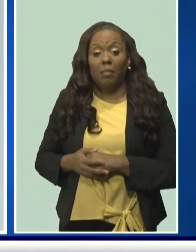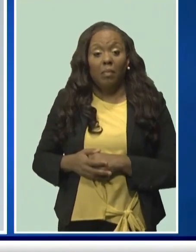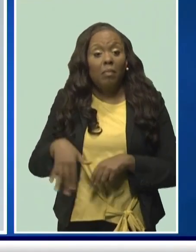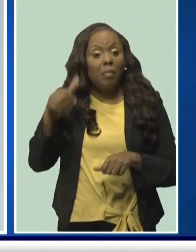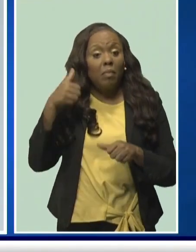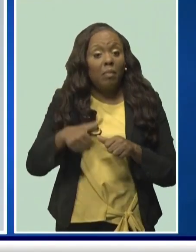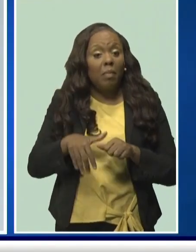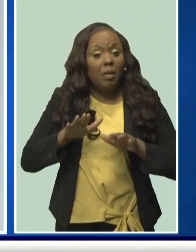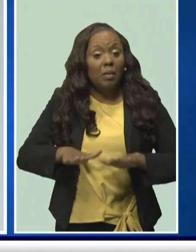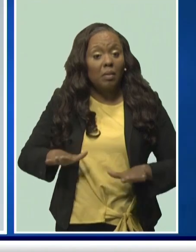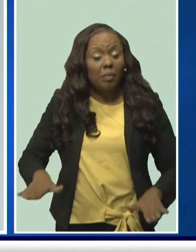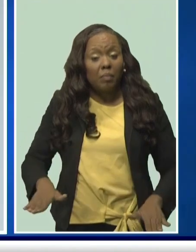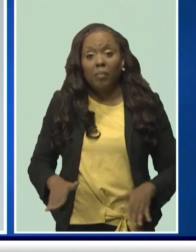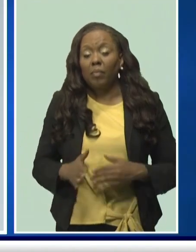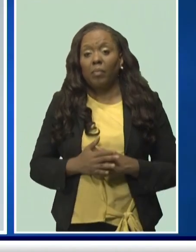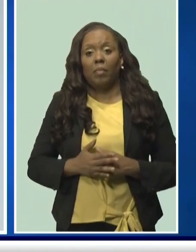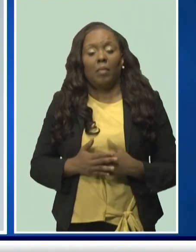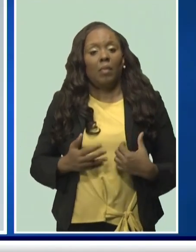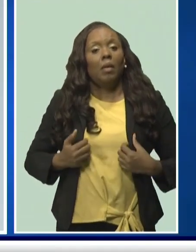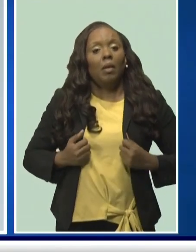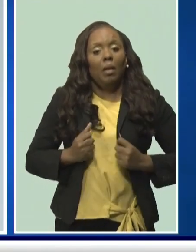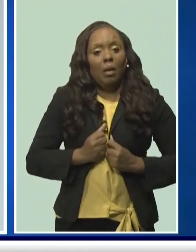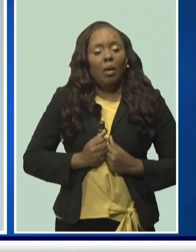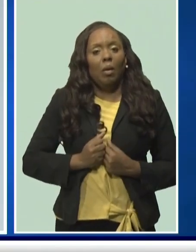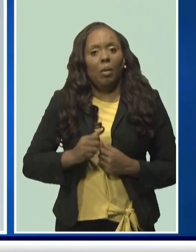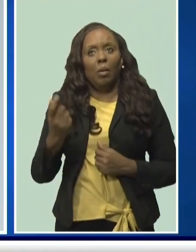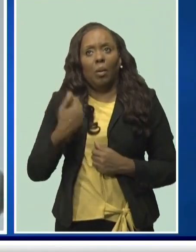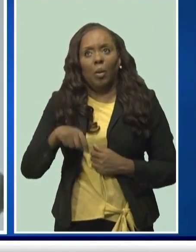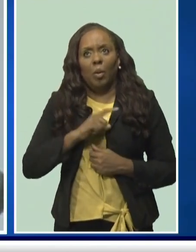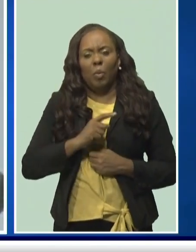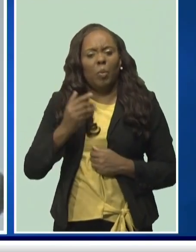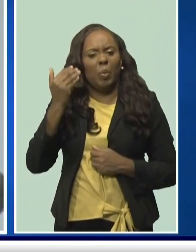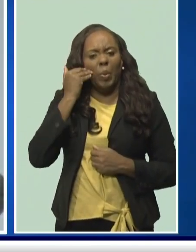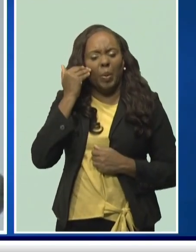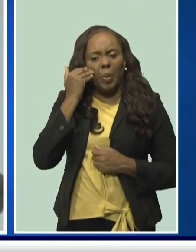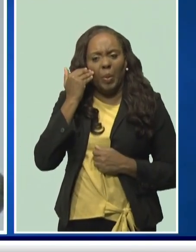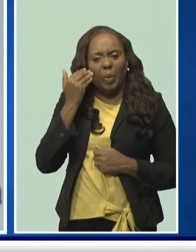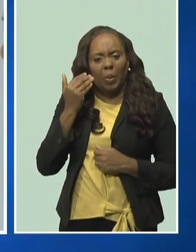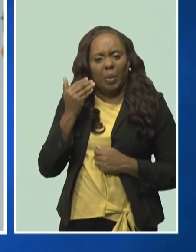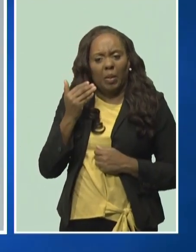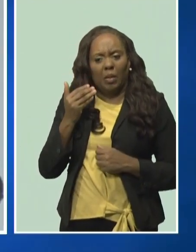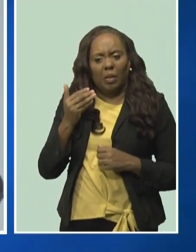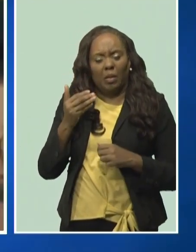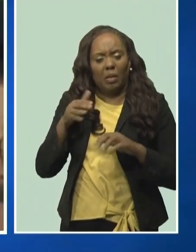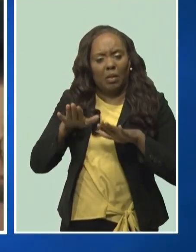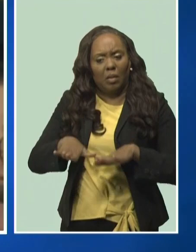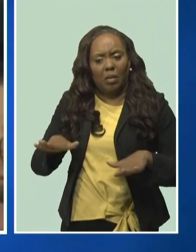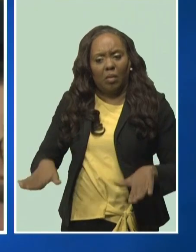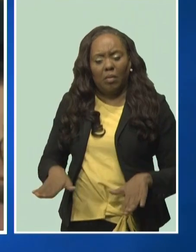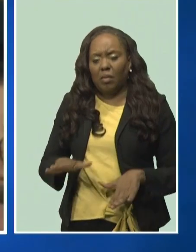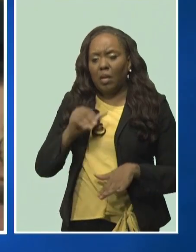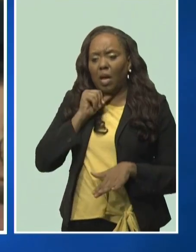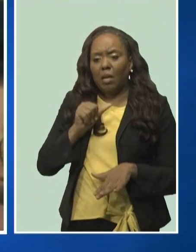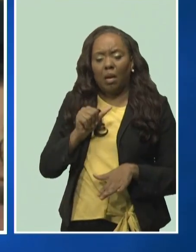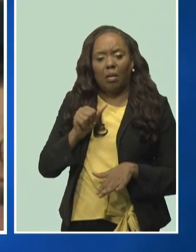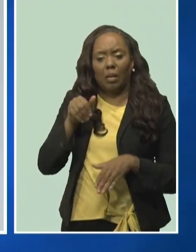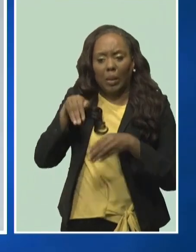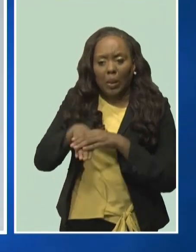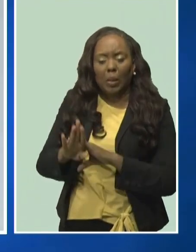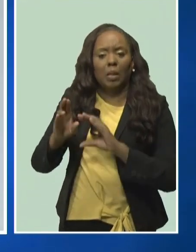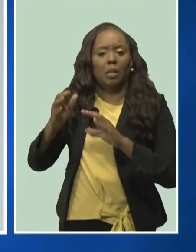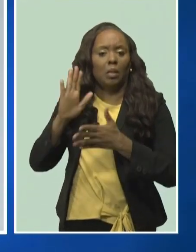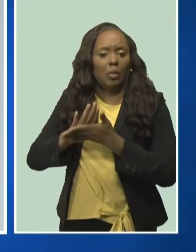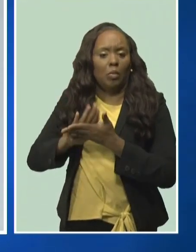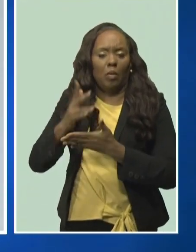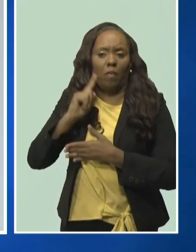children, and that the digital divide that precluded them from having access to regular education for the better part of 3